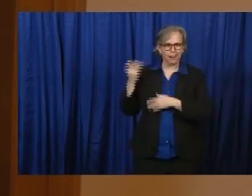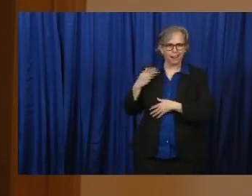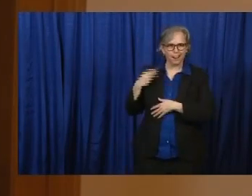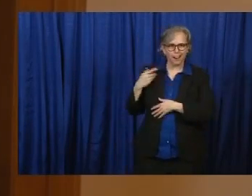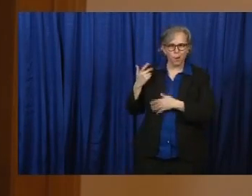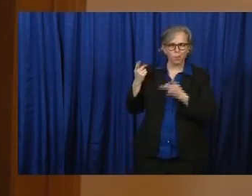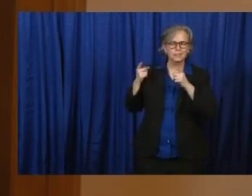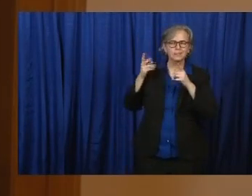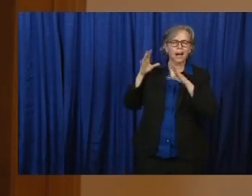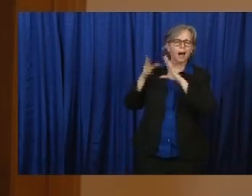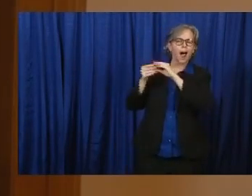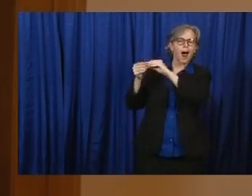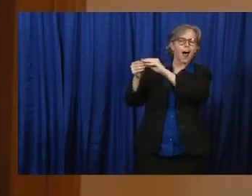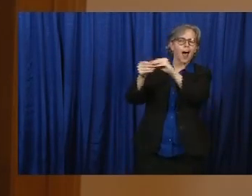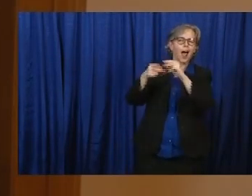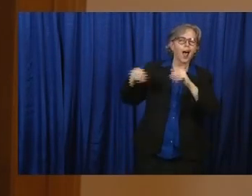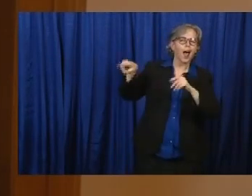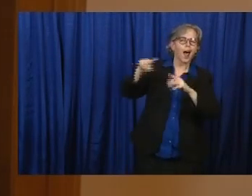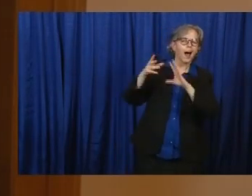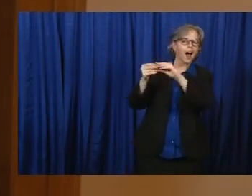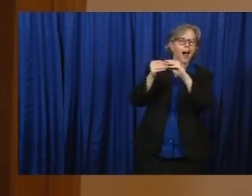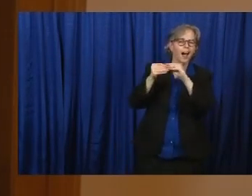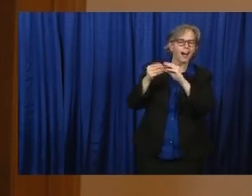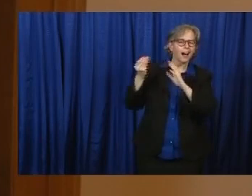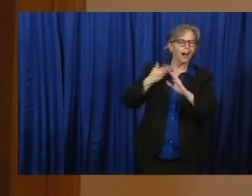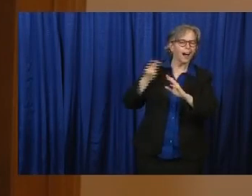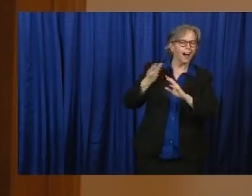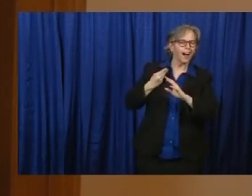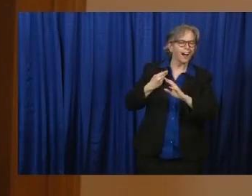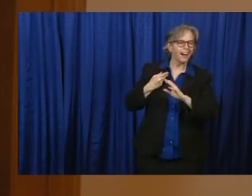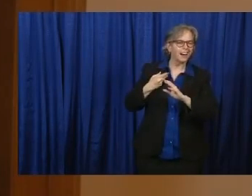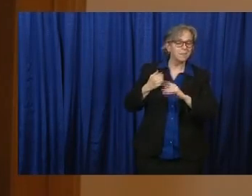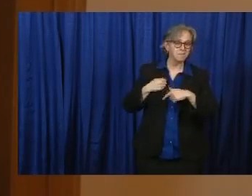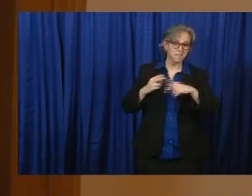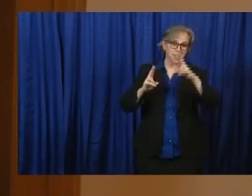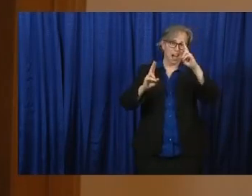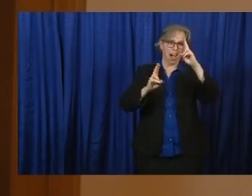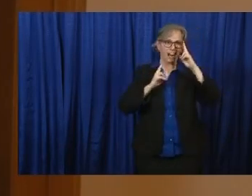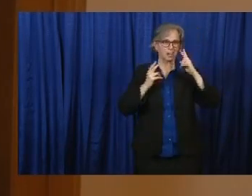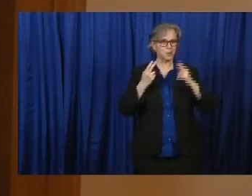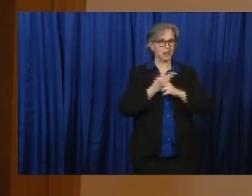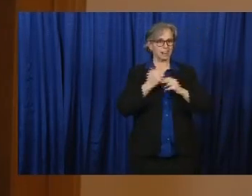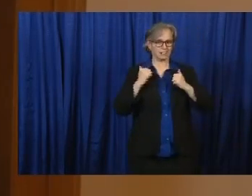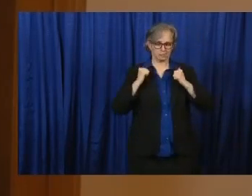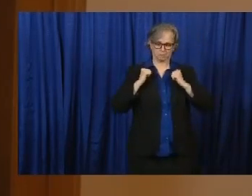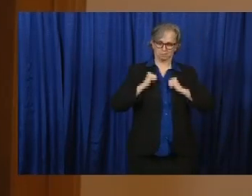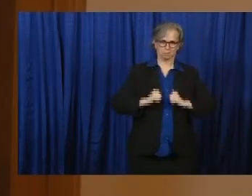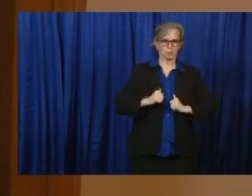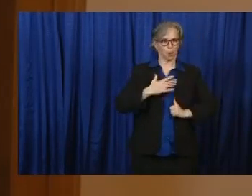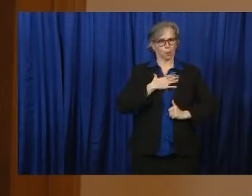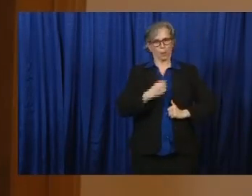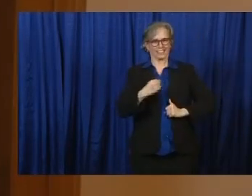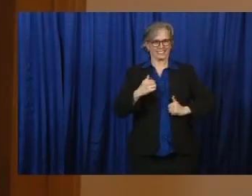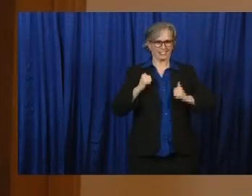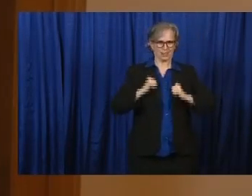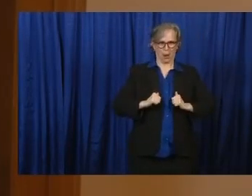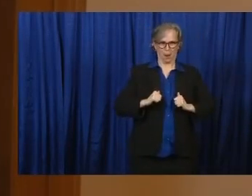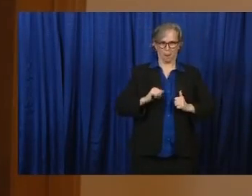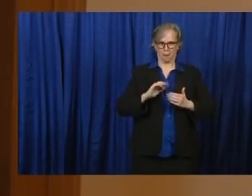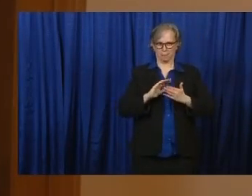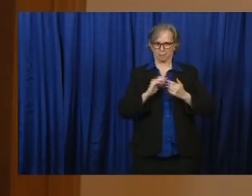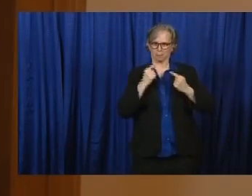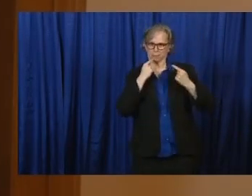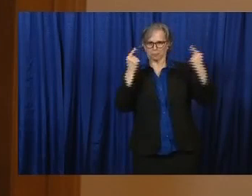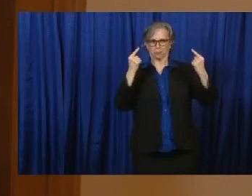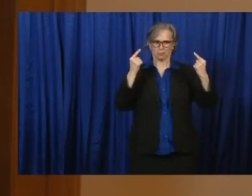honor of wearing this white coat, which I know has become a little bit iconic, but it became very clear to me that I'm